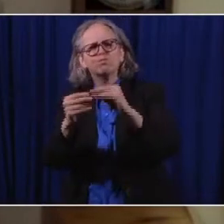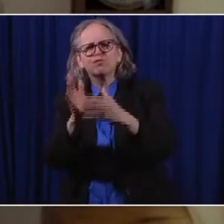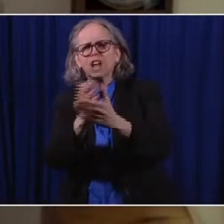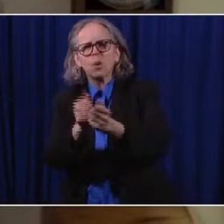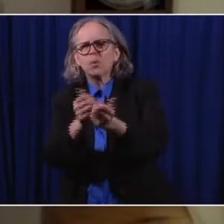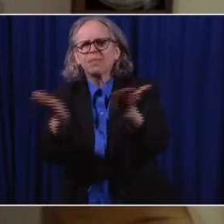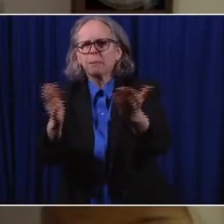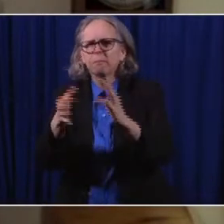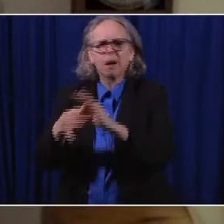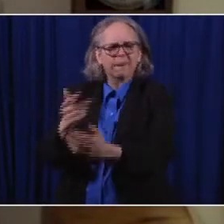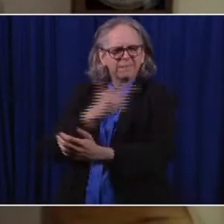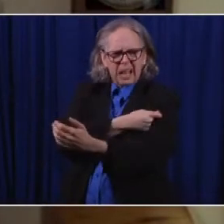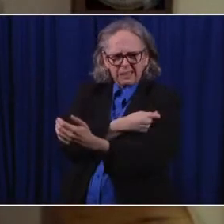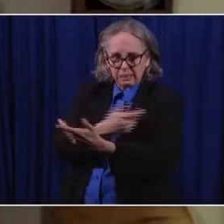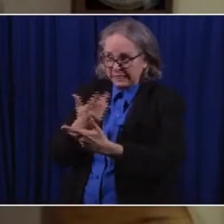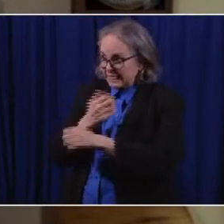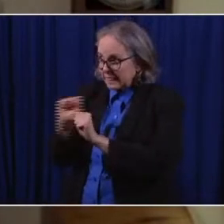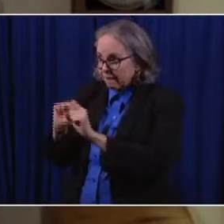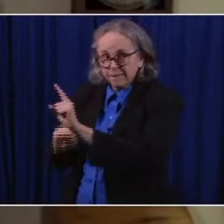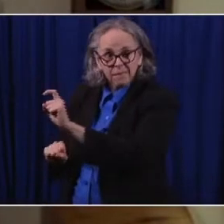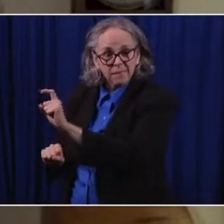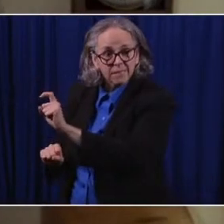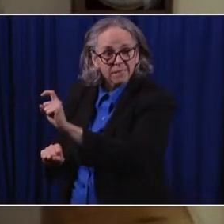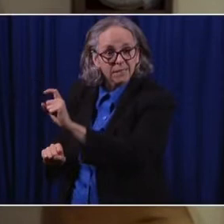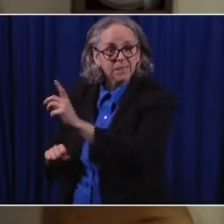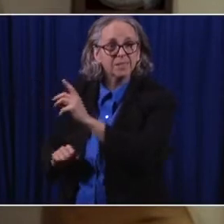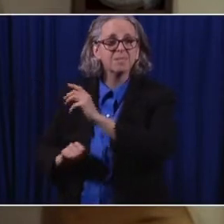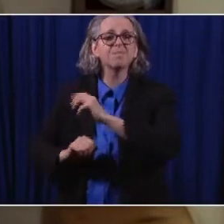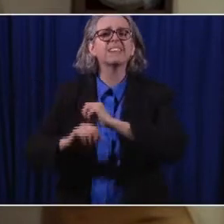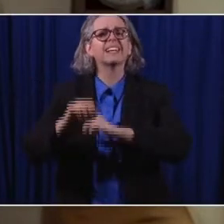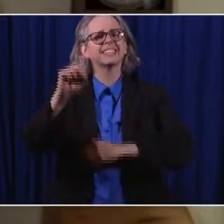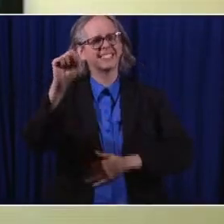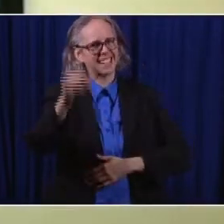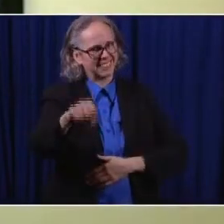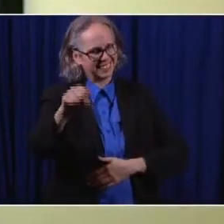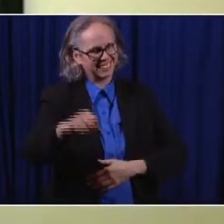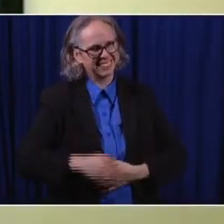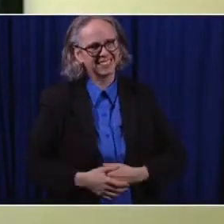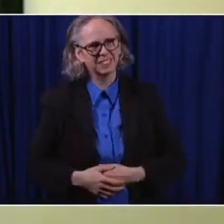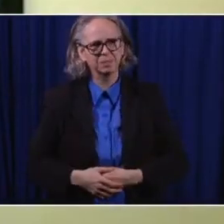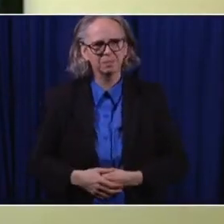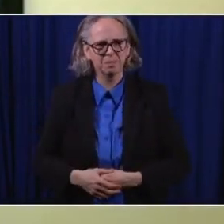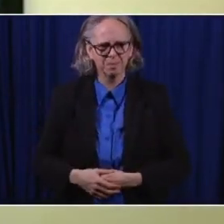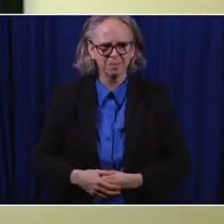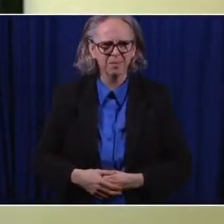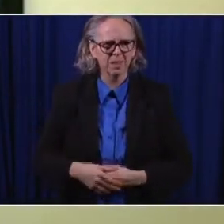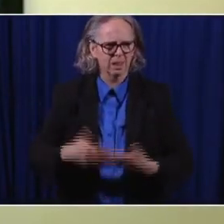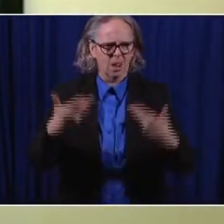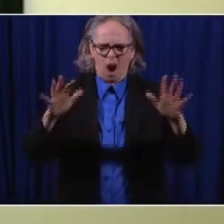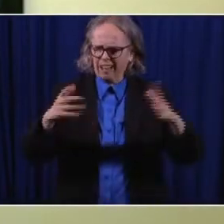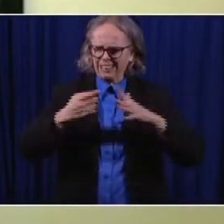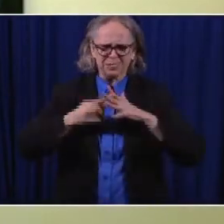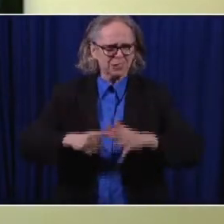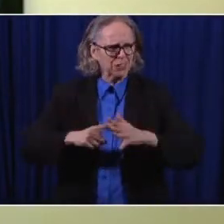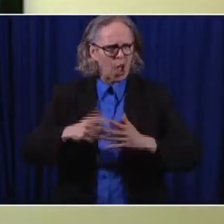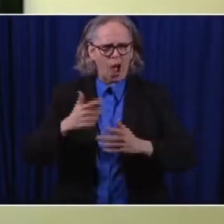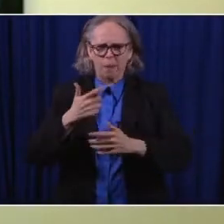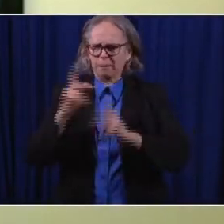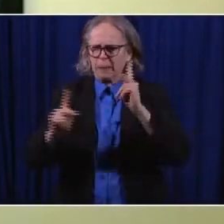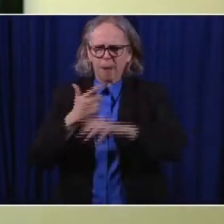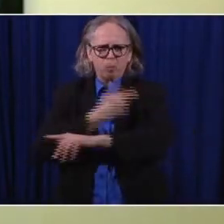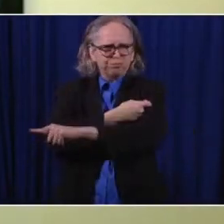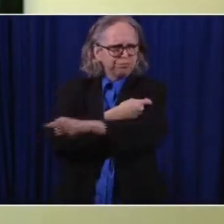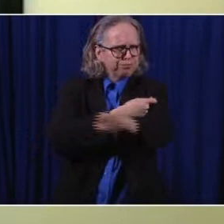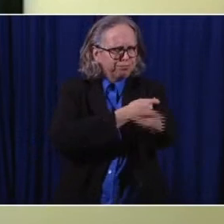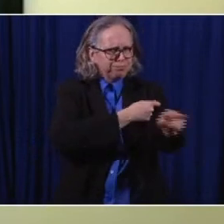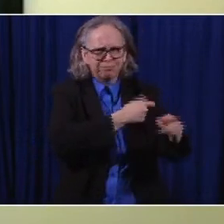safety of the shot? Yes, I think the safety has been established. People have been followed longer than 2 months.